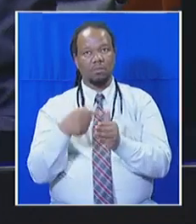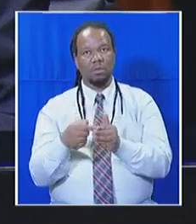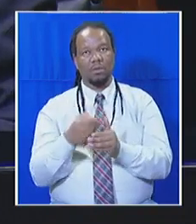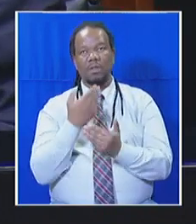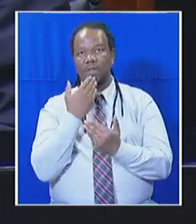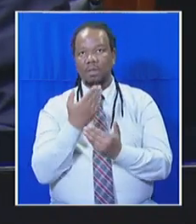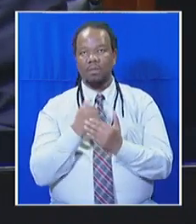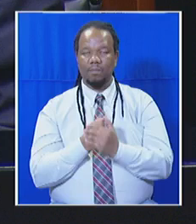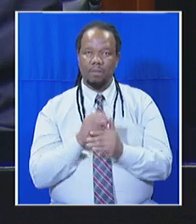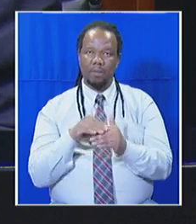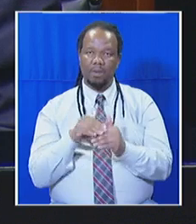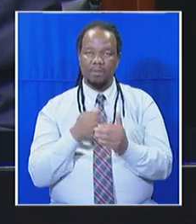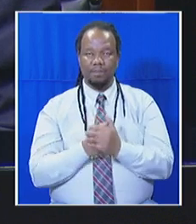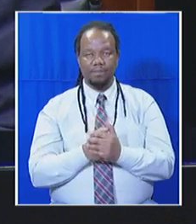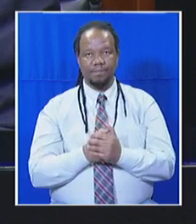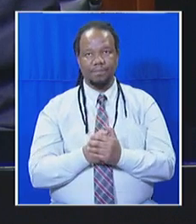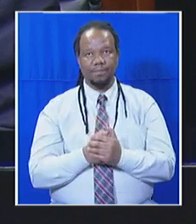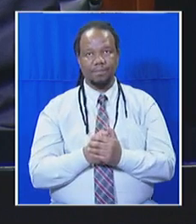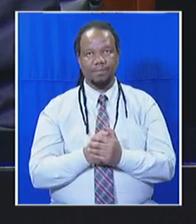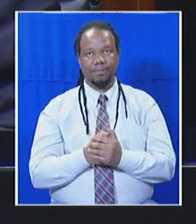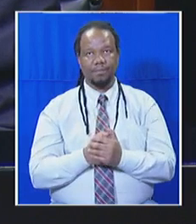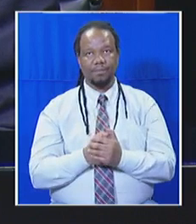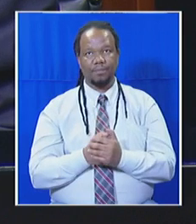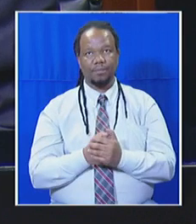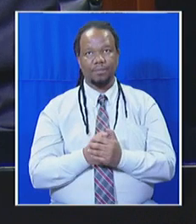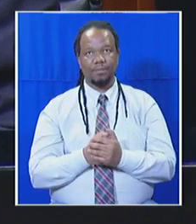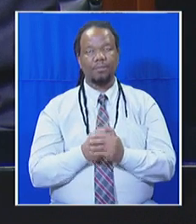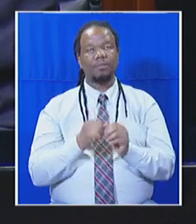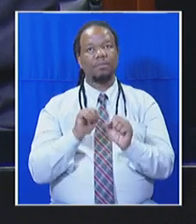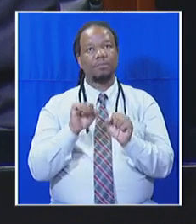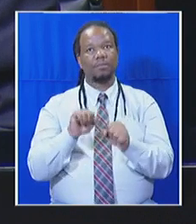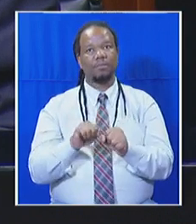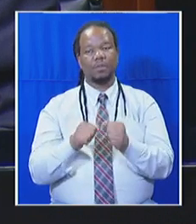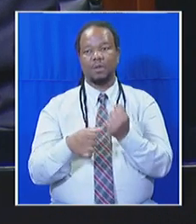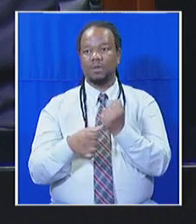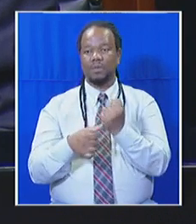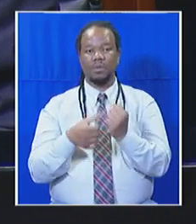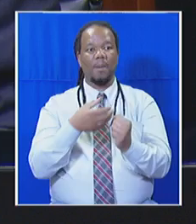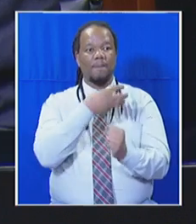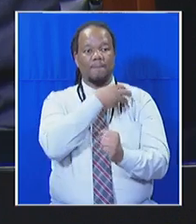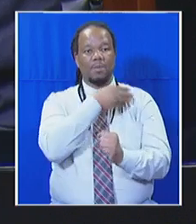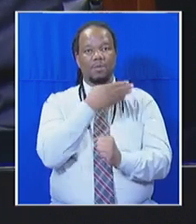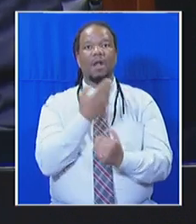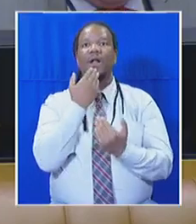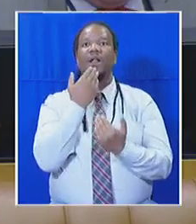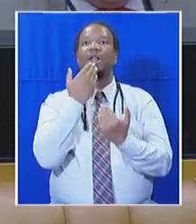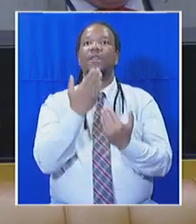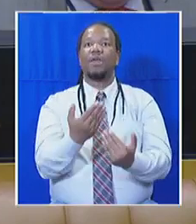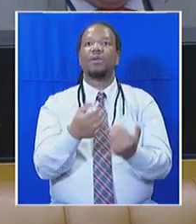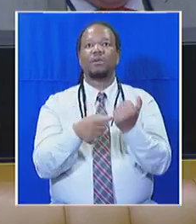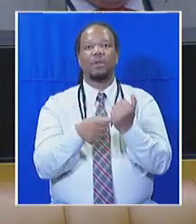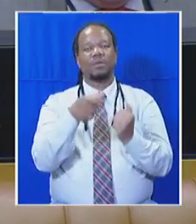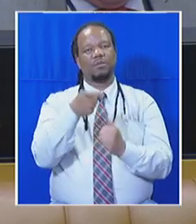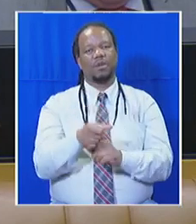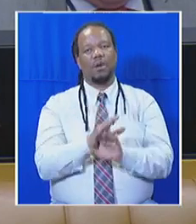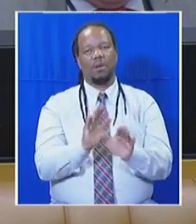Thank you, Honourable Member. Your consent. Yes, Honourable Deputy Minister. Thank you very much, Honourable Deputy Speaker.